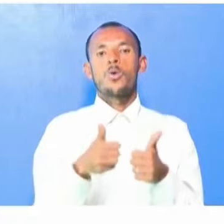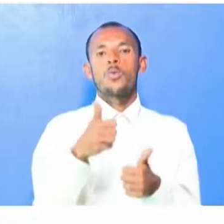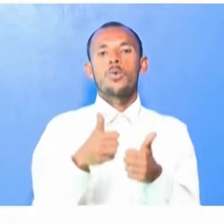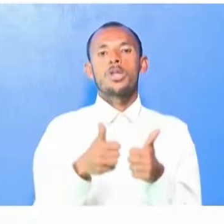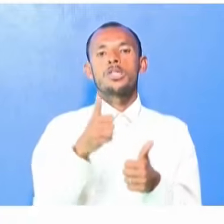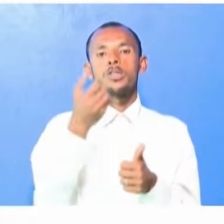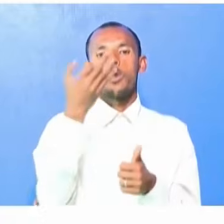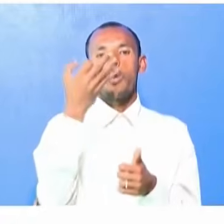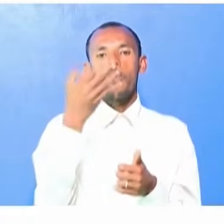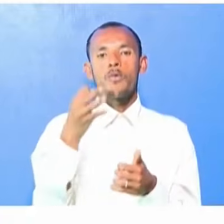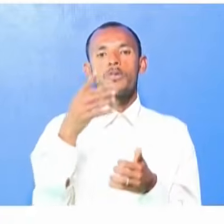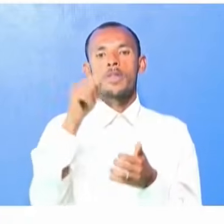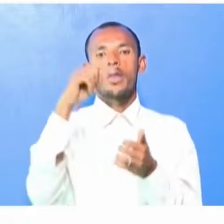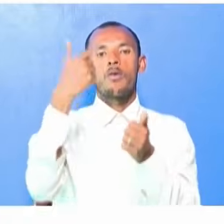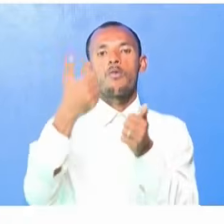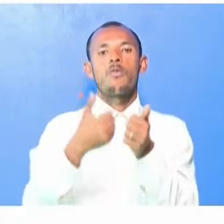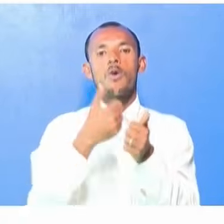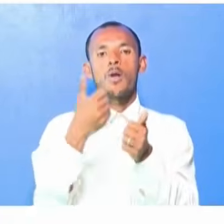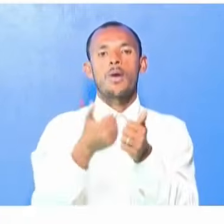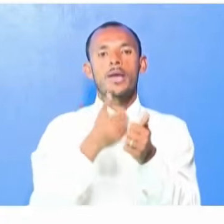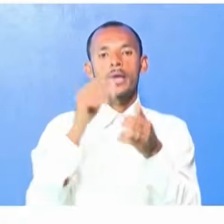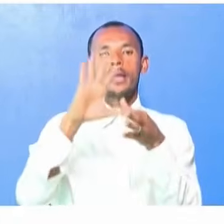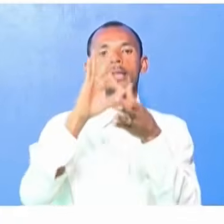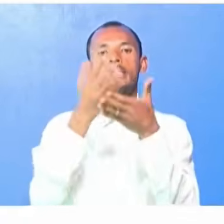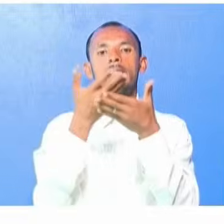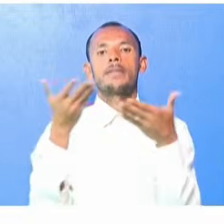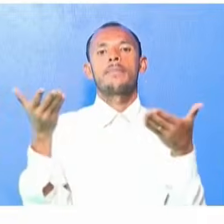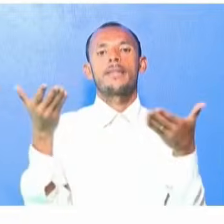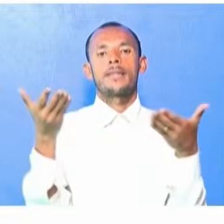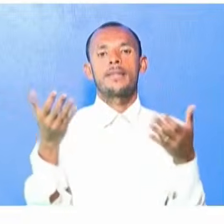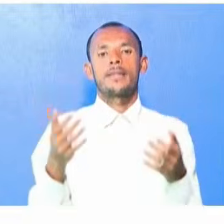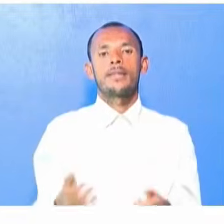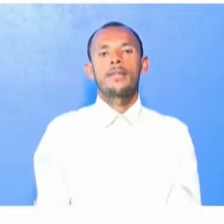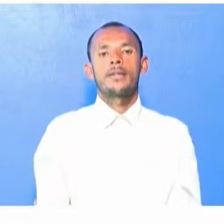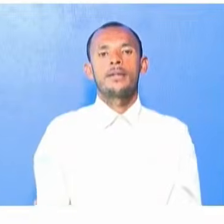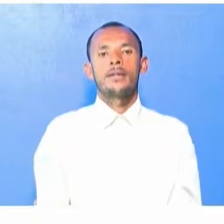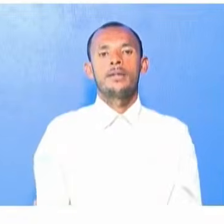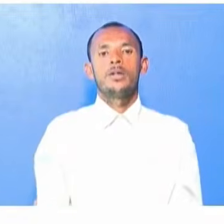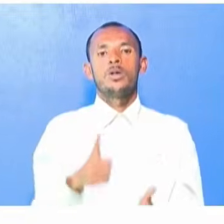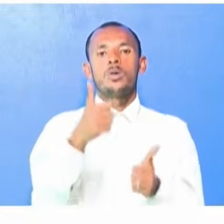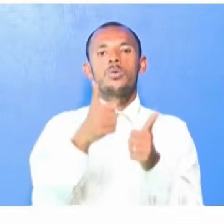of the following statements